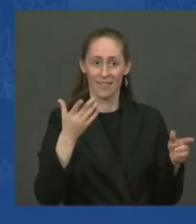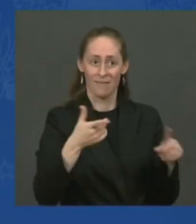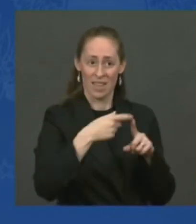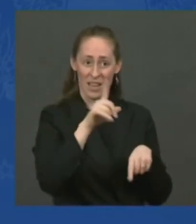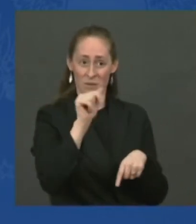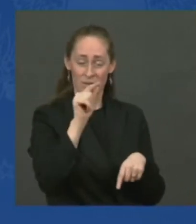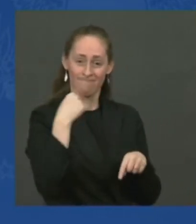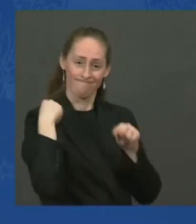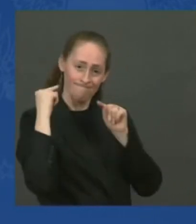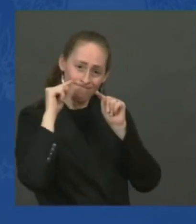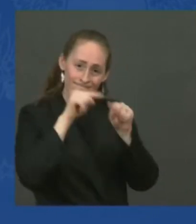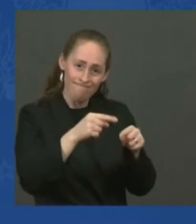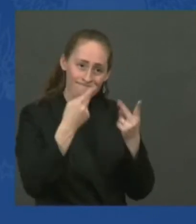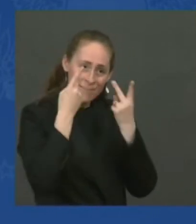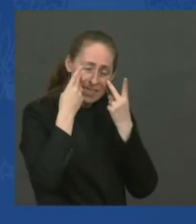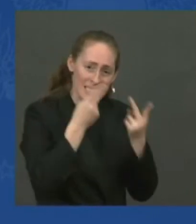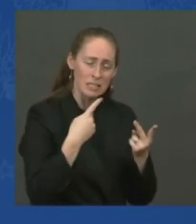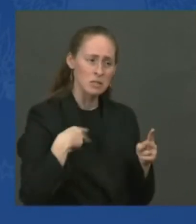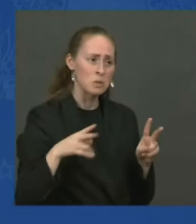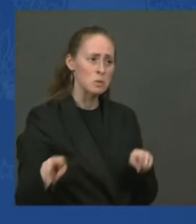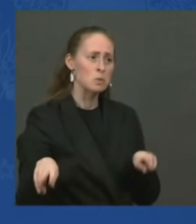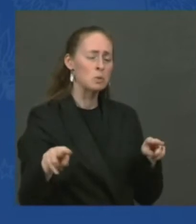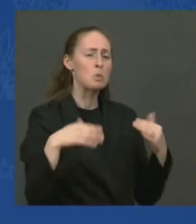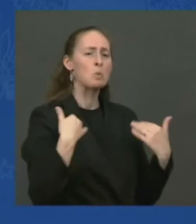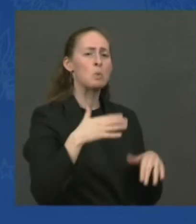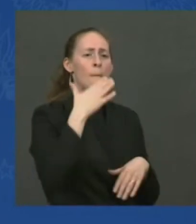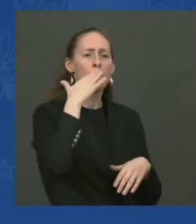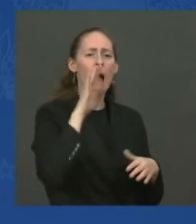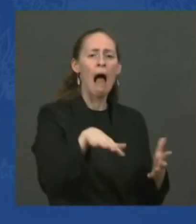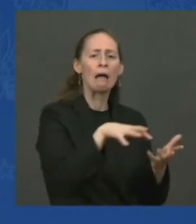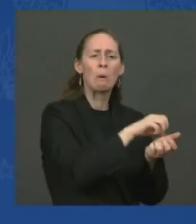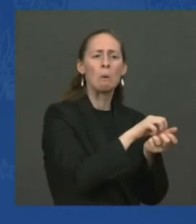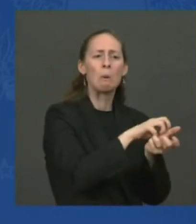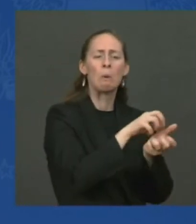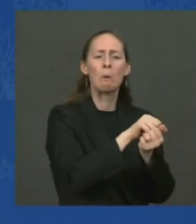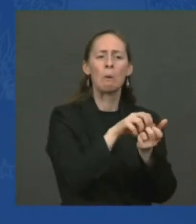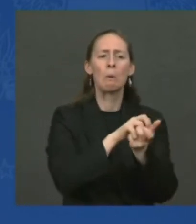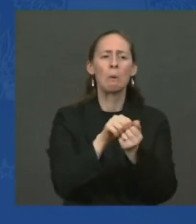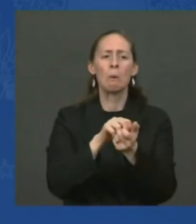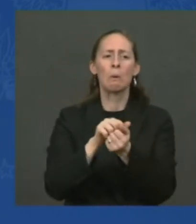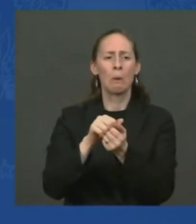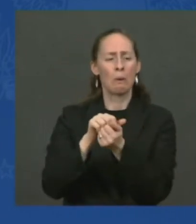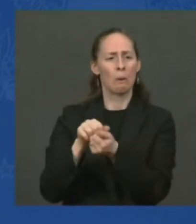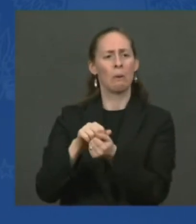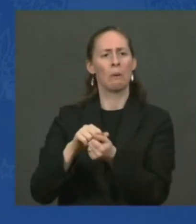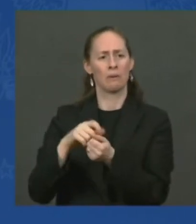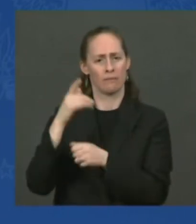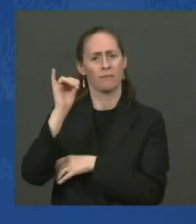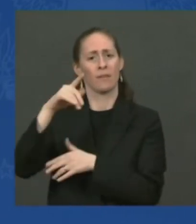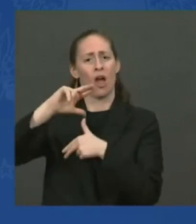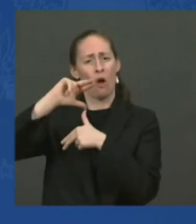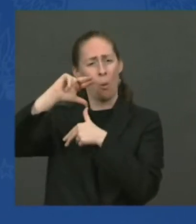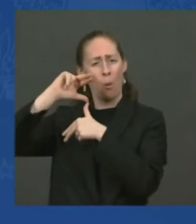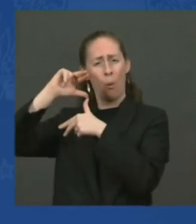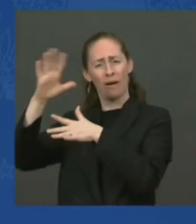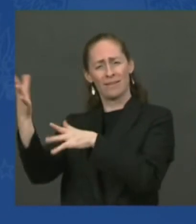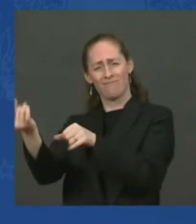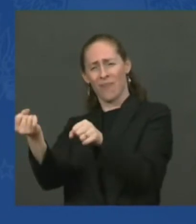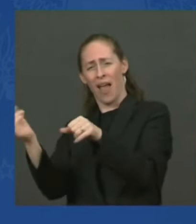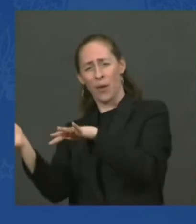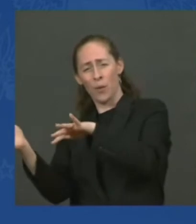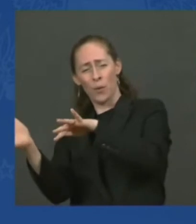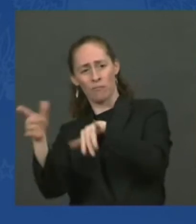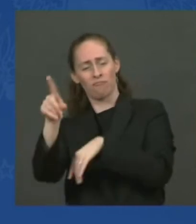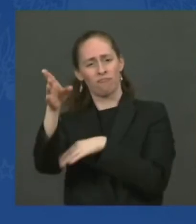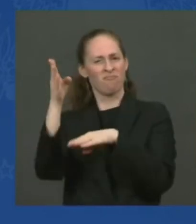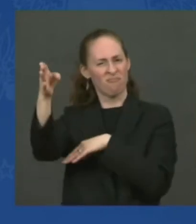all the damage there. They had 179-mile-an-hour winds at top speed in Louisiana. But then I headed on up to